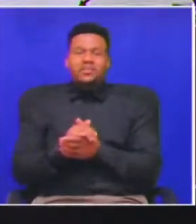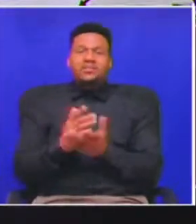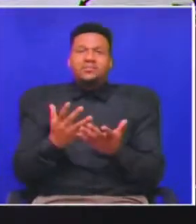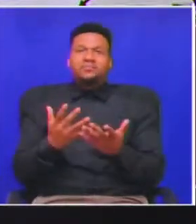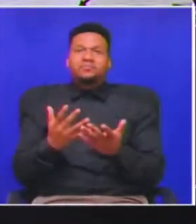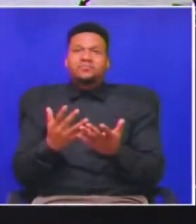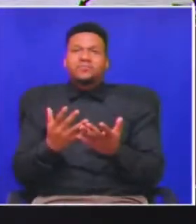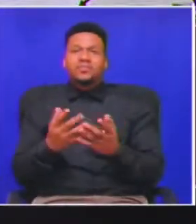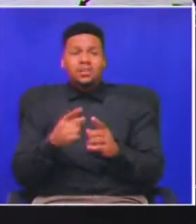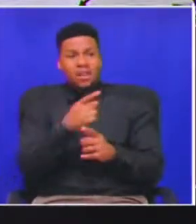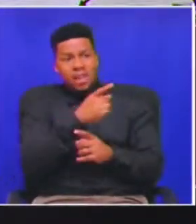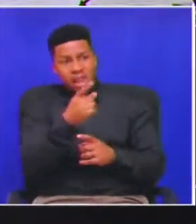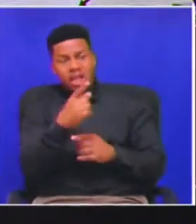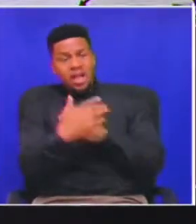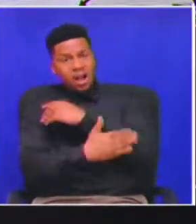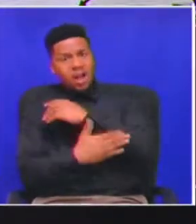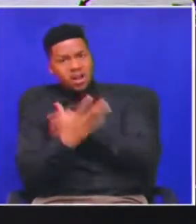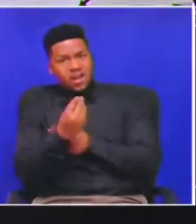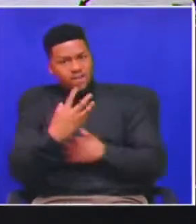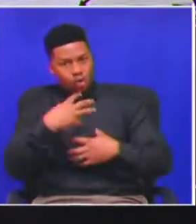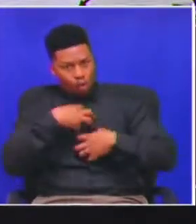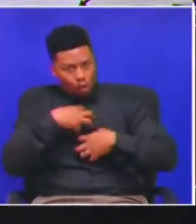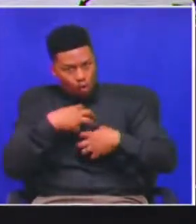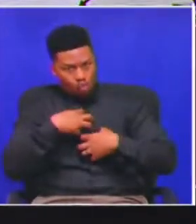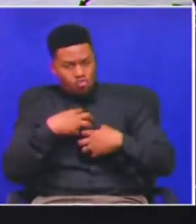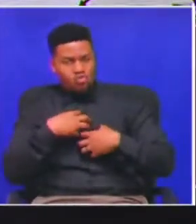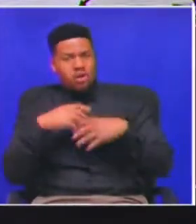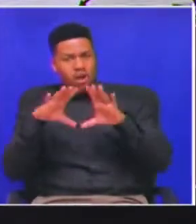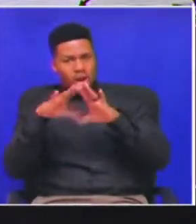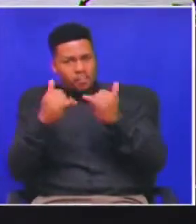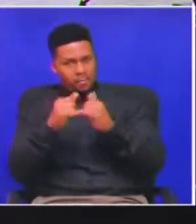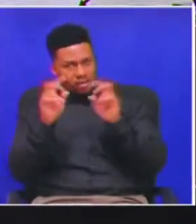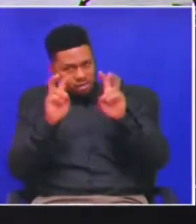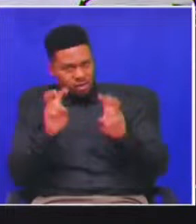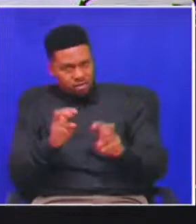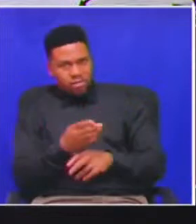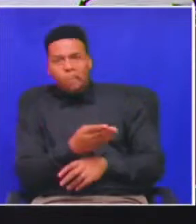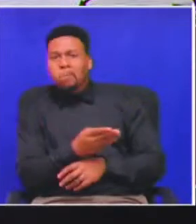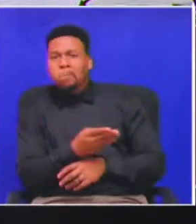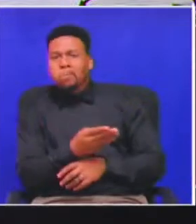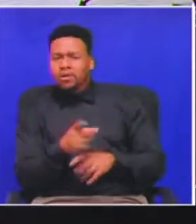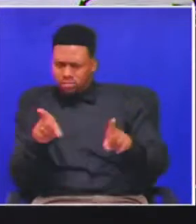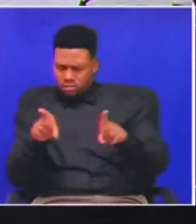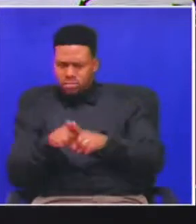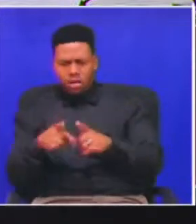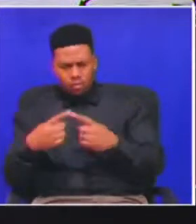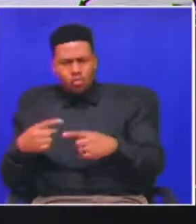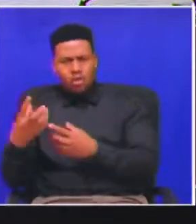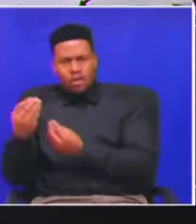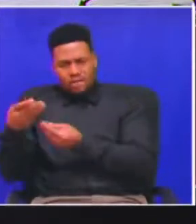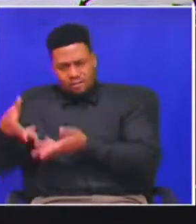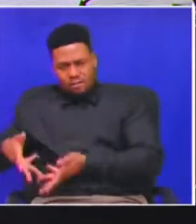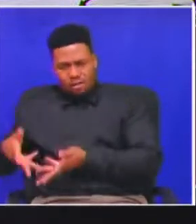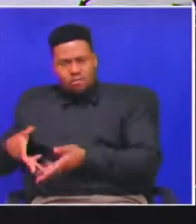state-owned electricity entity in the same way that we are proceeding forward,